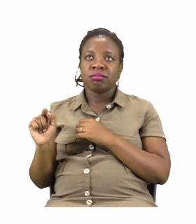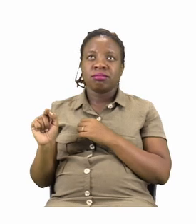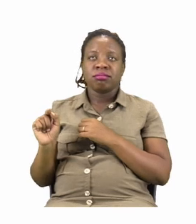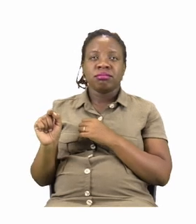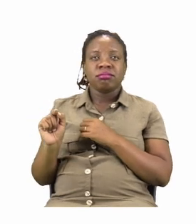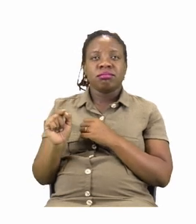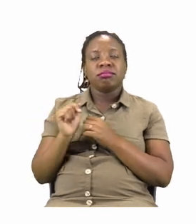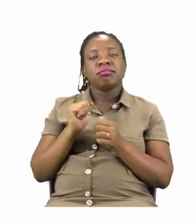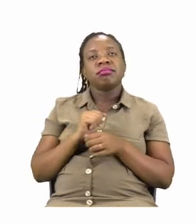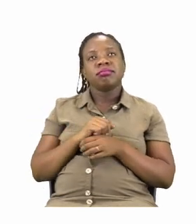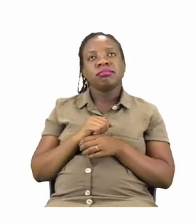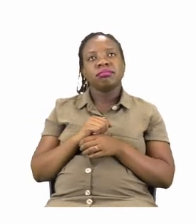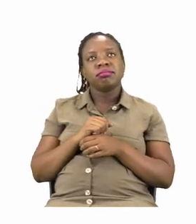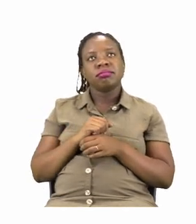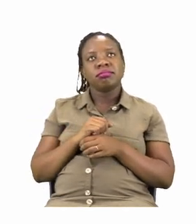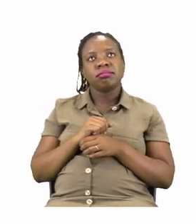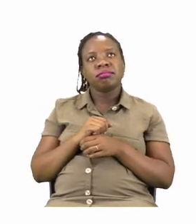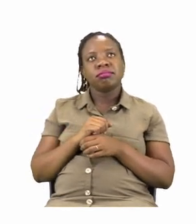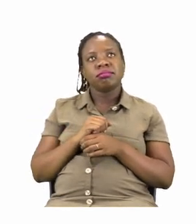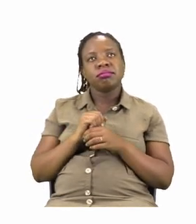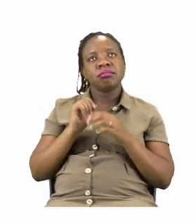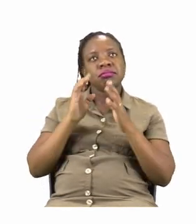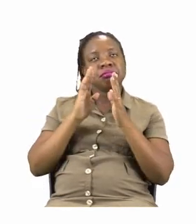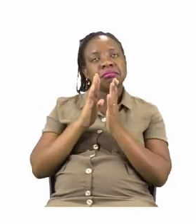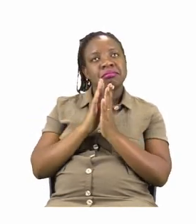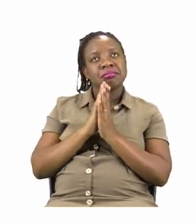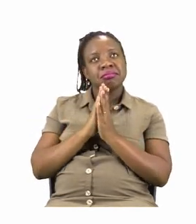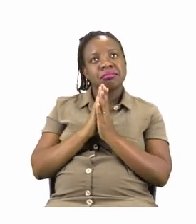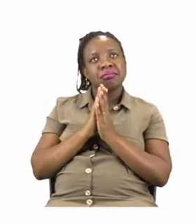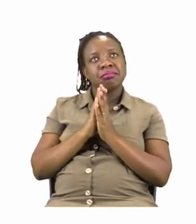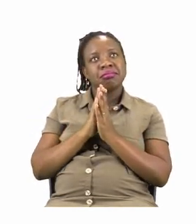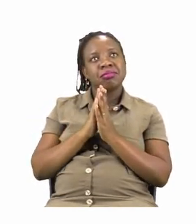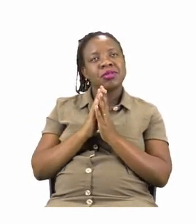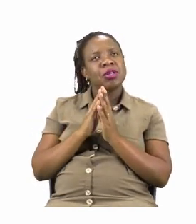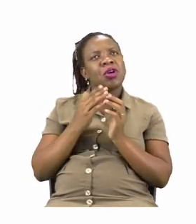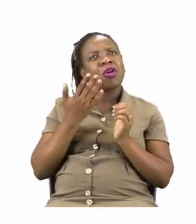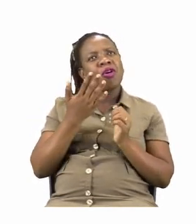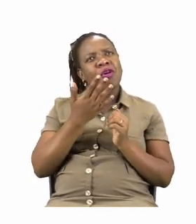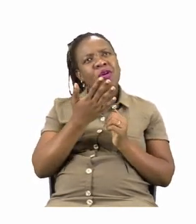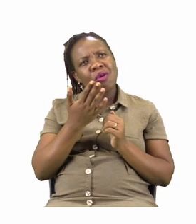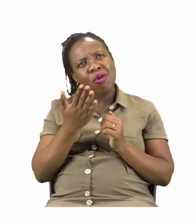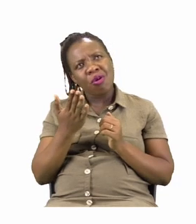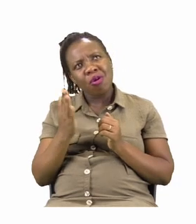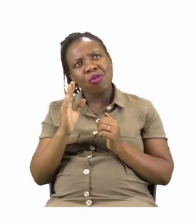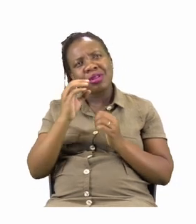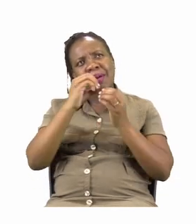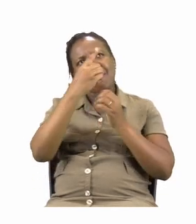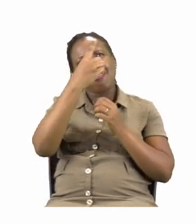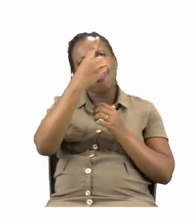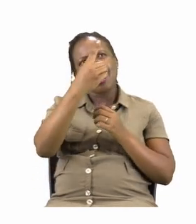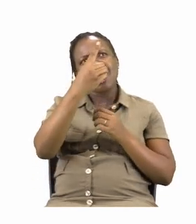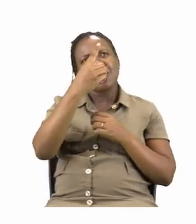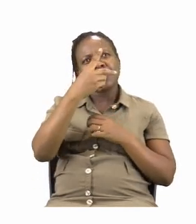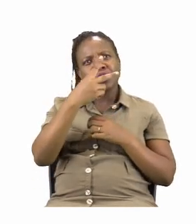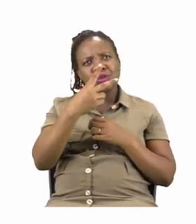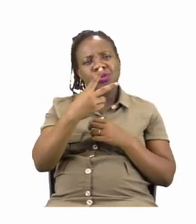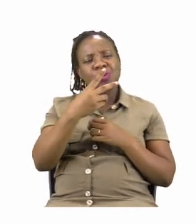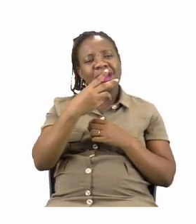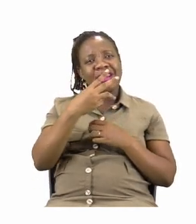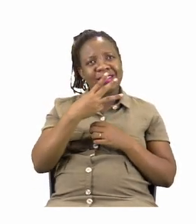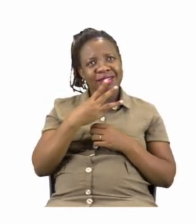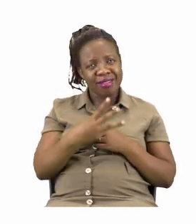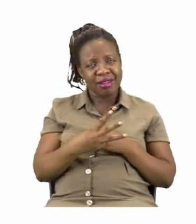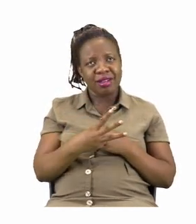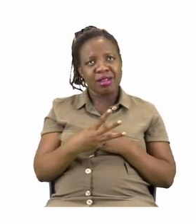stop. Now everyone, I'm going to leave you to fill in all the missing words and write your sentence.